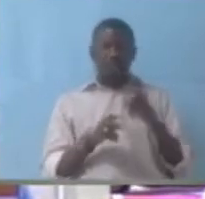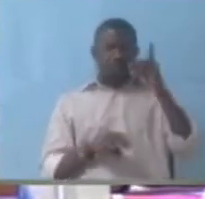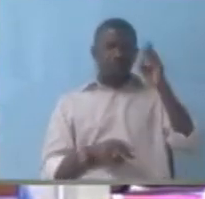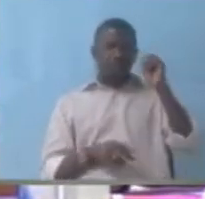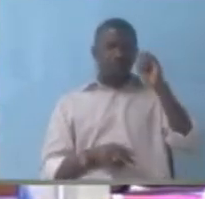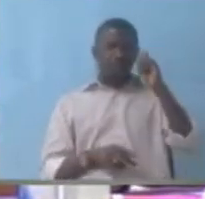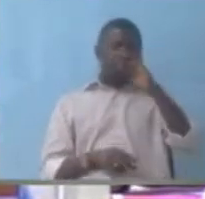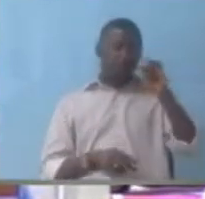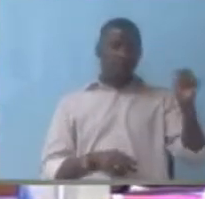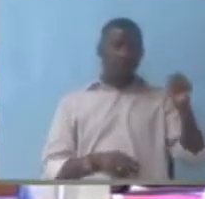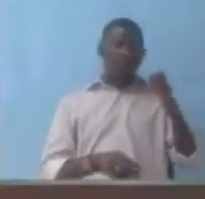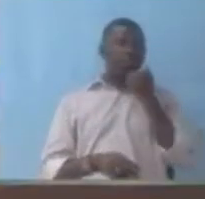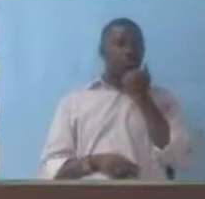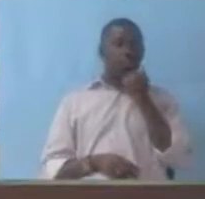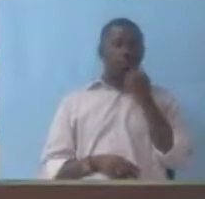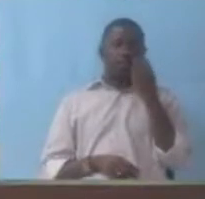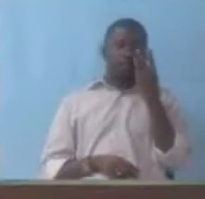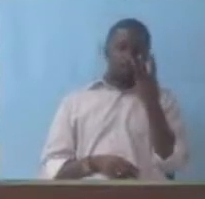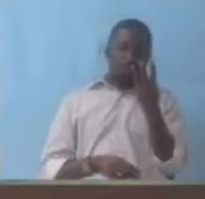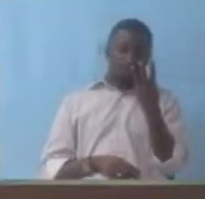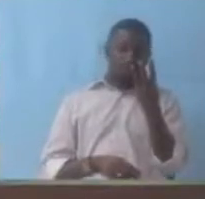wole decree number 2-1 of which of the decrees?